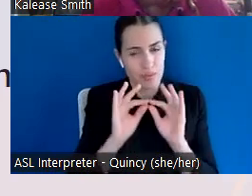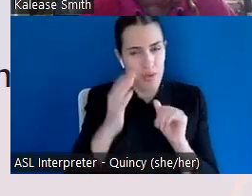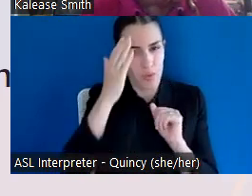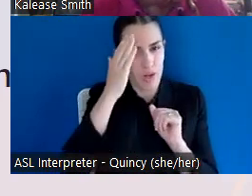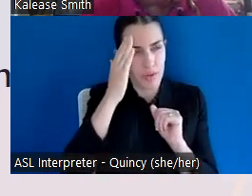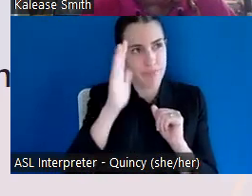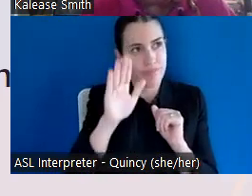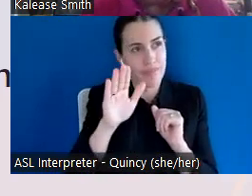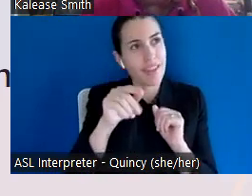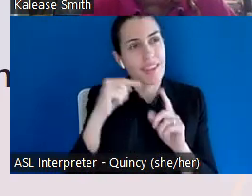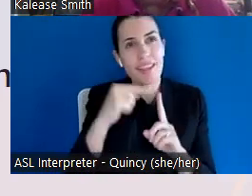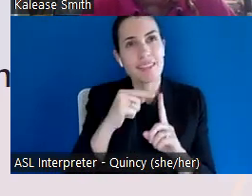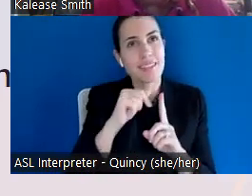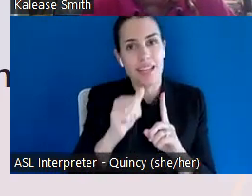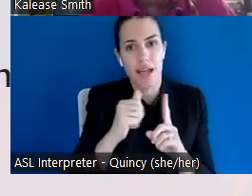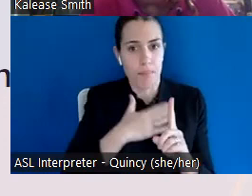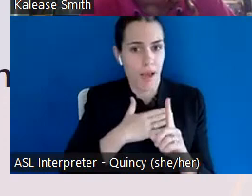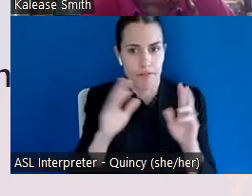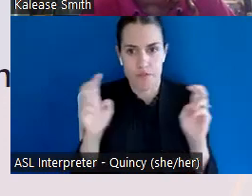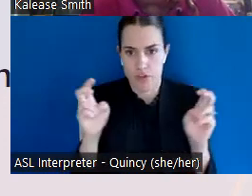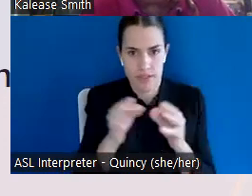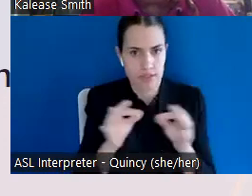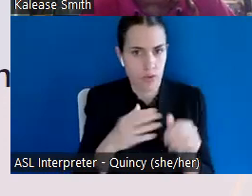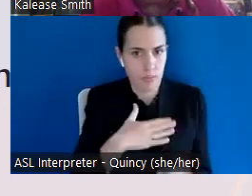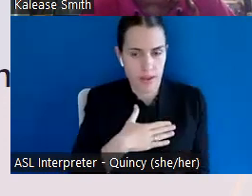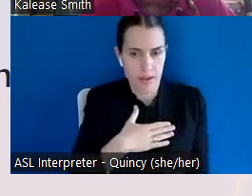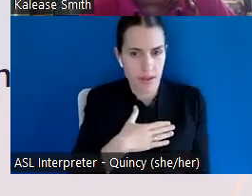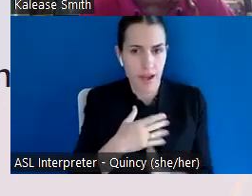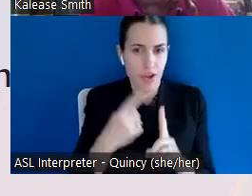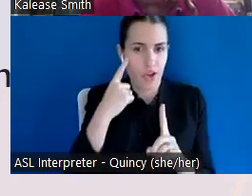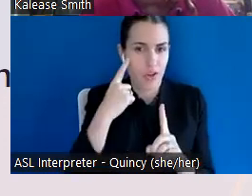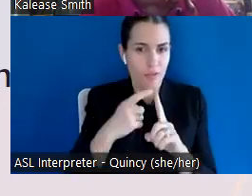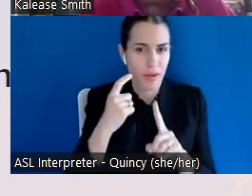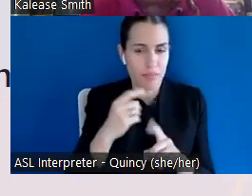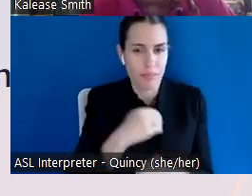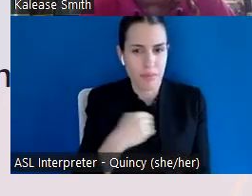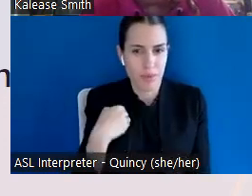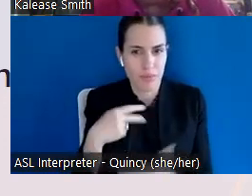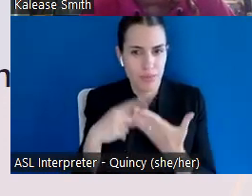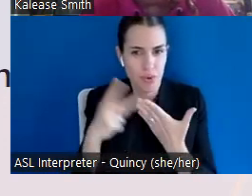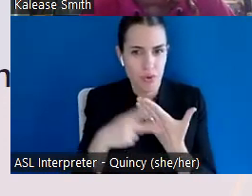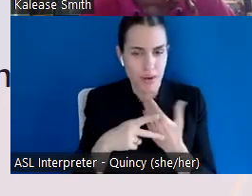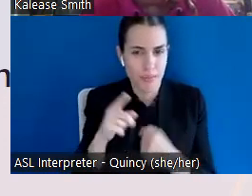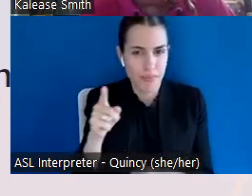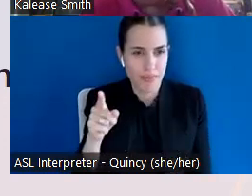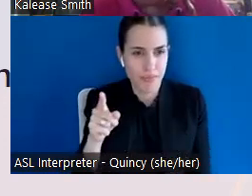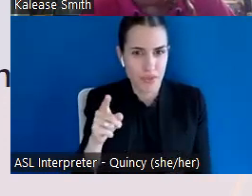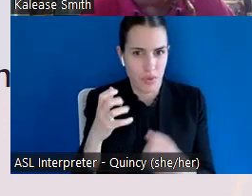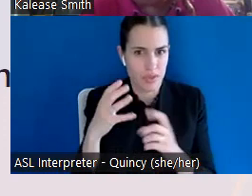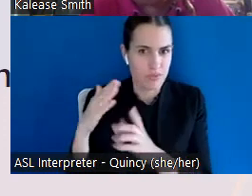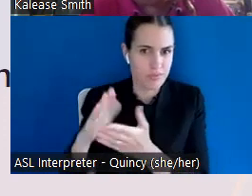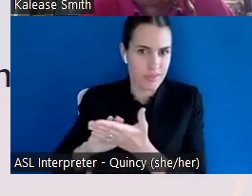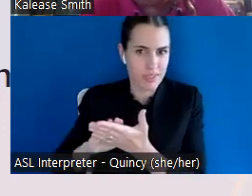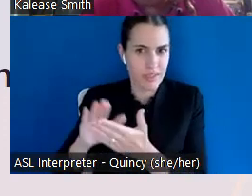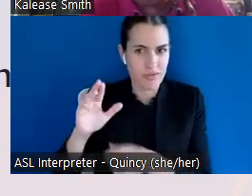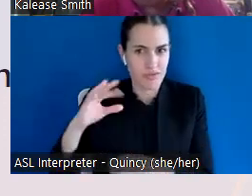is not my phrase or my line, I actually heard it from one of our member programs. So just want to give credit where credit